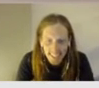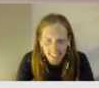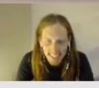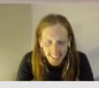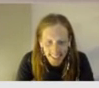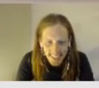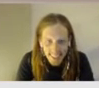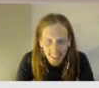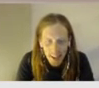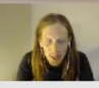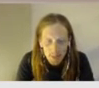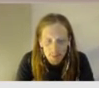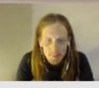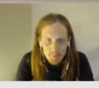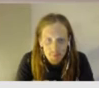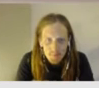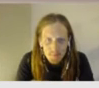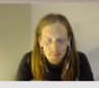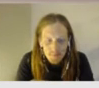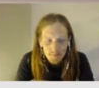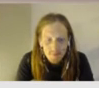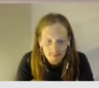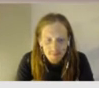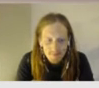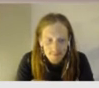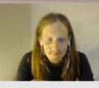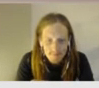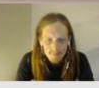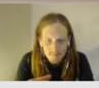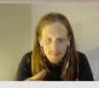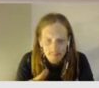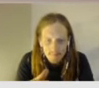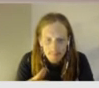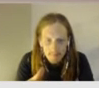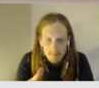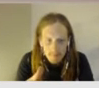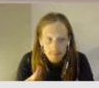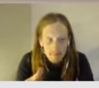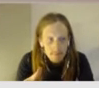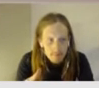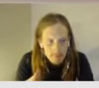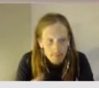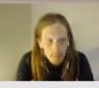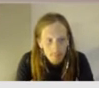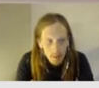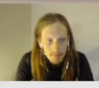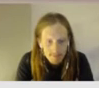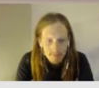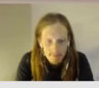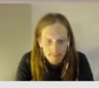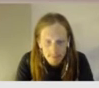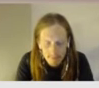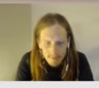when I see some guy walking down the street covered in tattoos, dressed fairly differently than I am, I don't know. That's the guy I want to go talk to